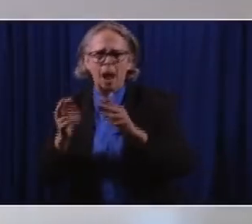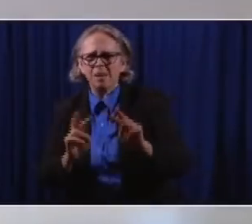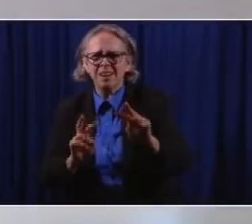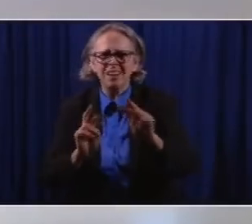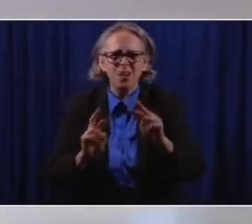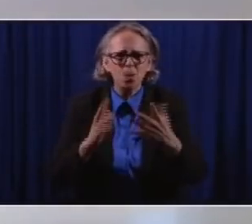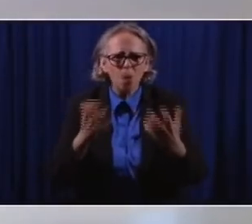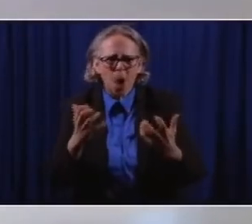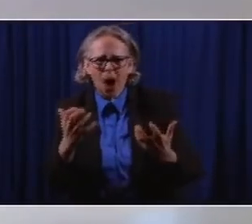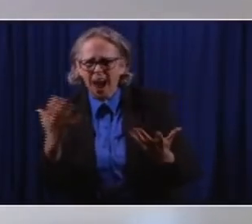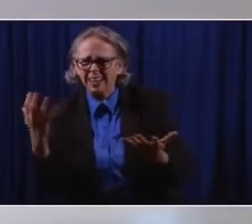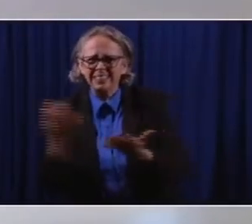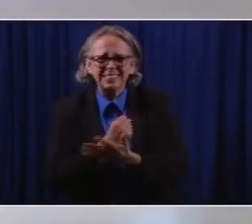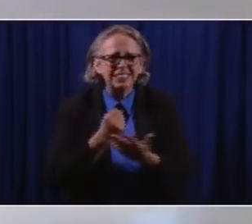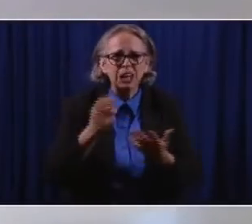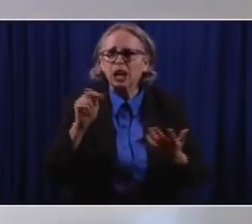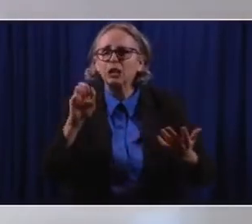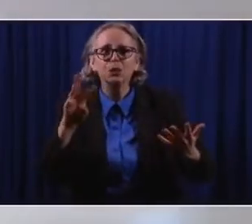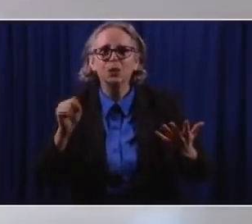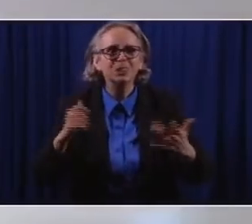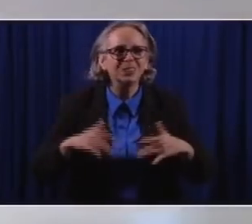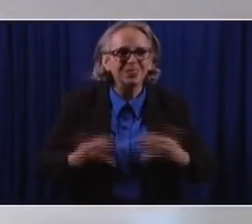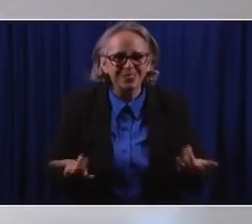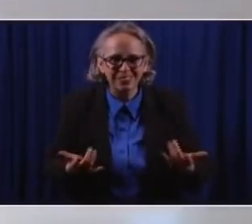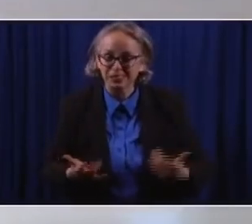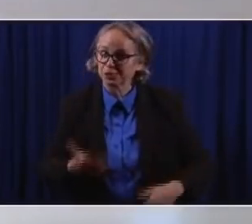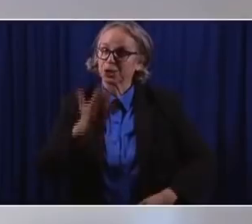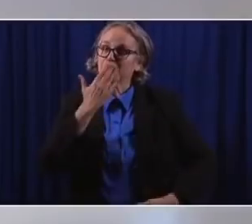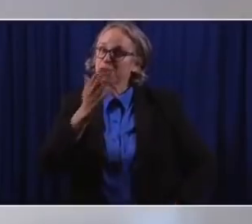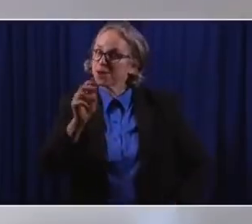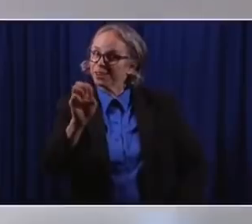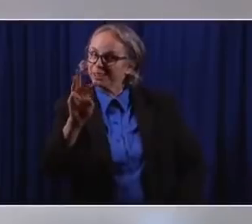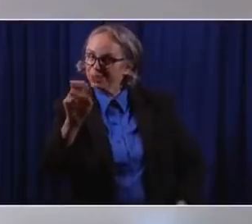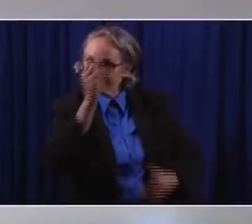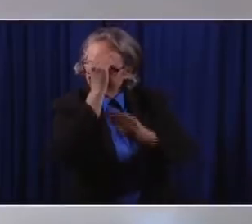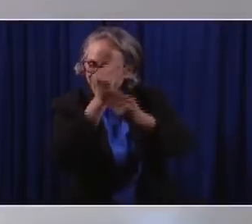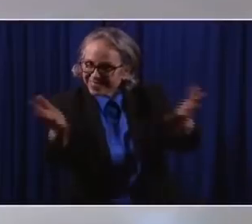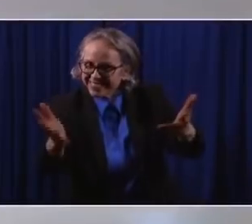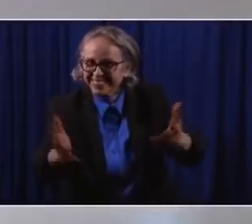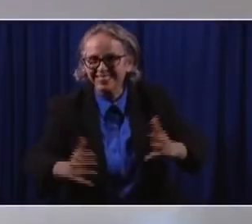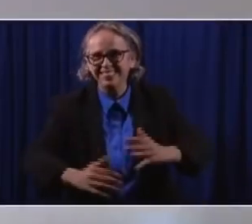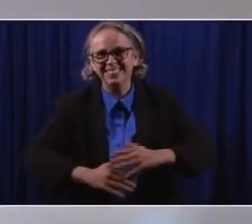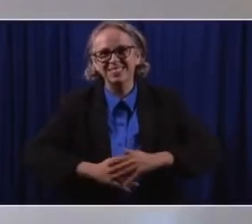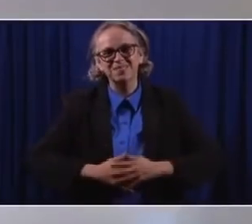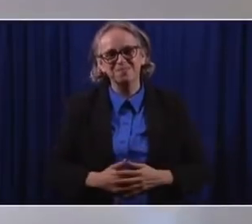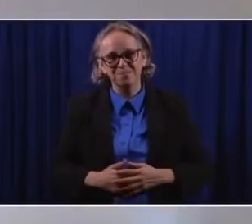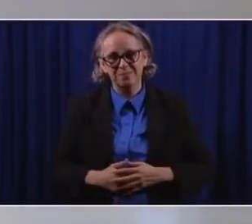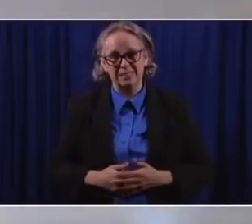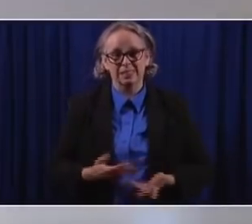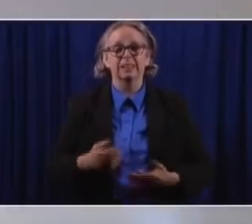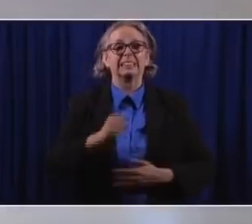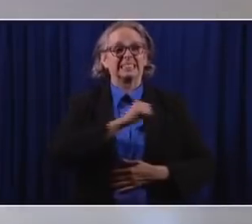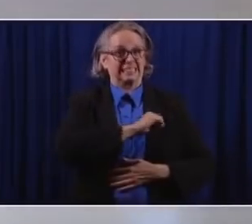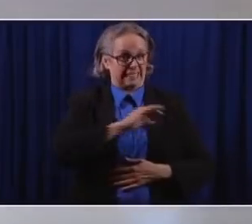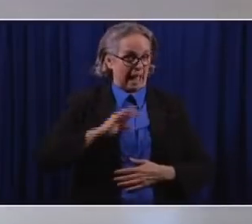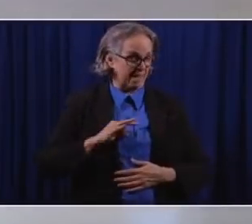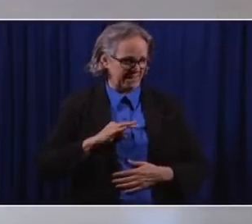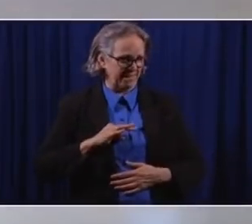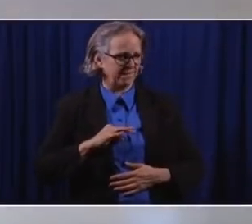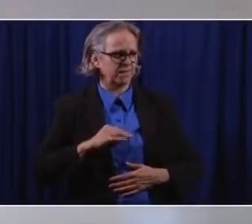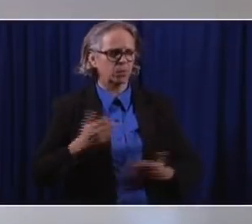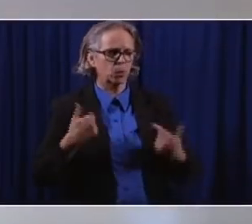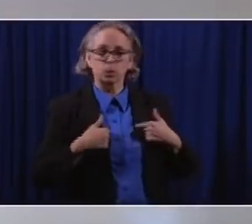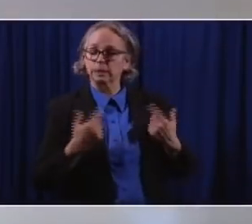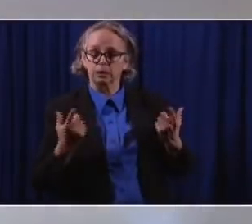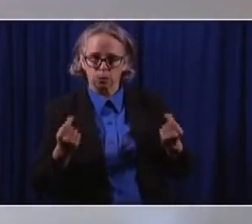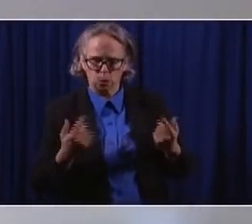and advocates, we certainly feel your same jubilation about this. For the staff of the facilities, we join your feelings of happiness for